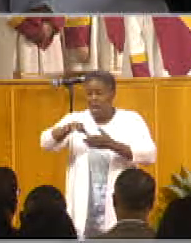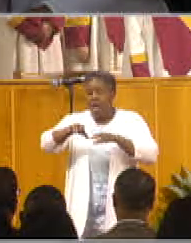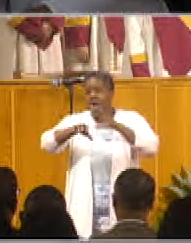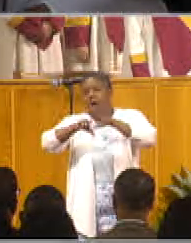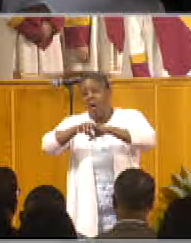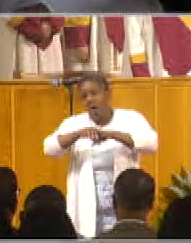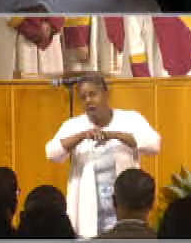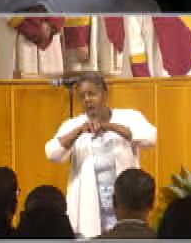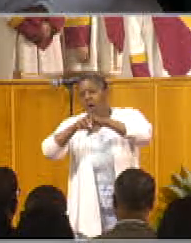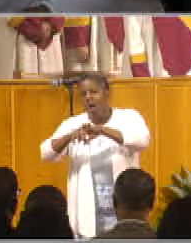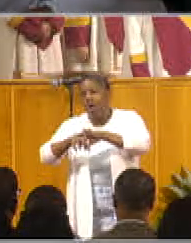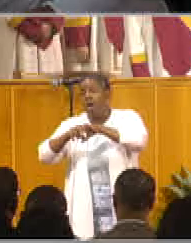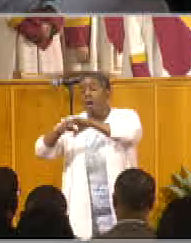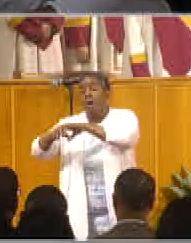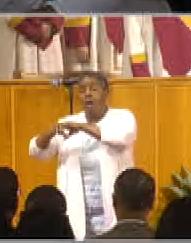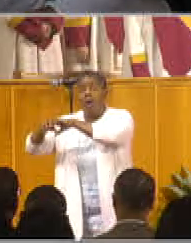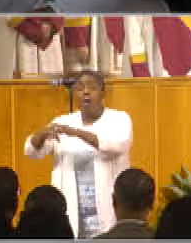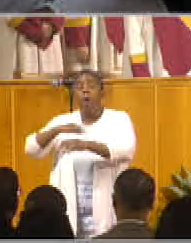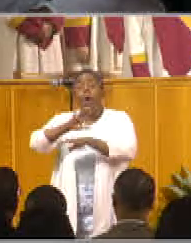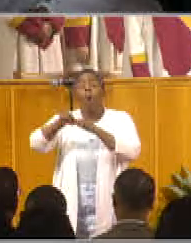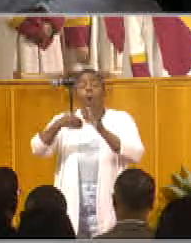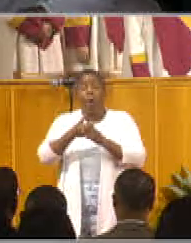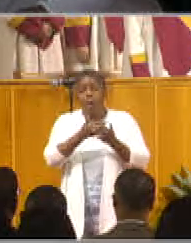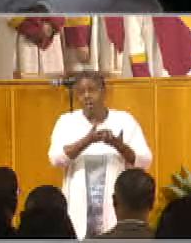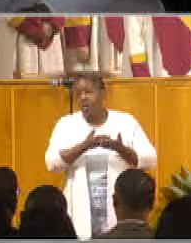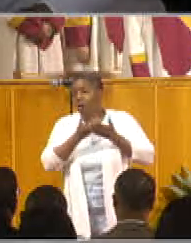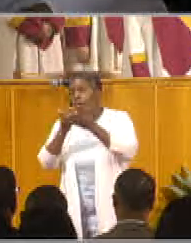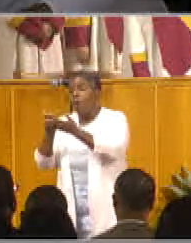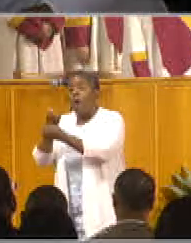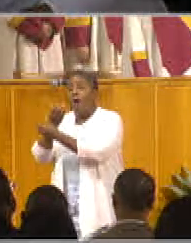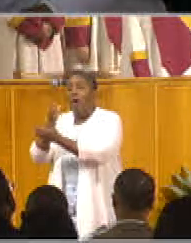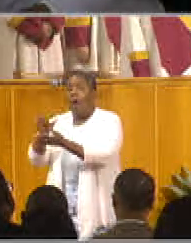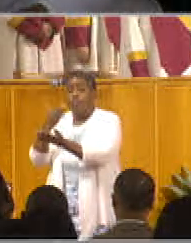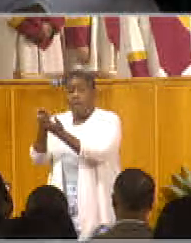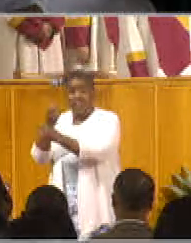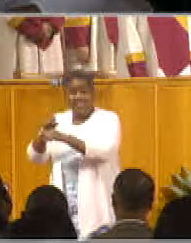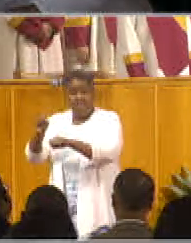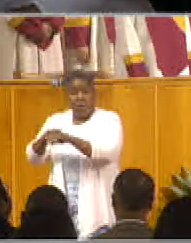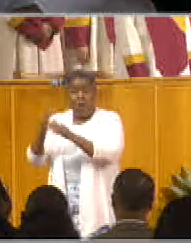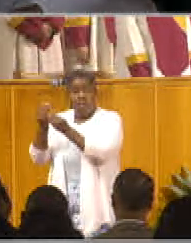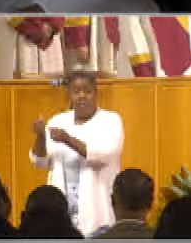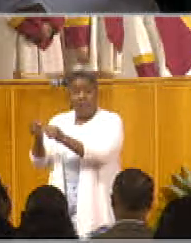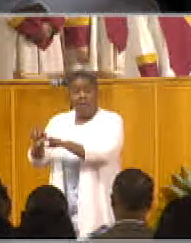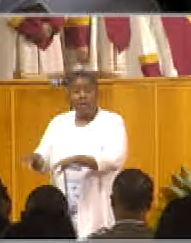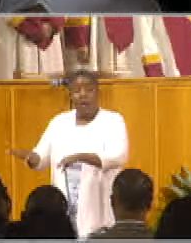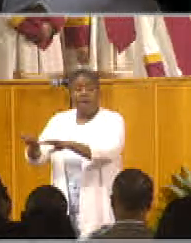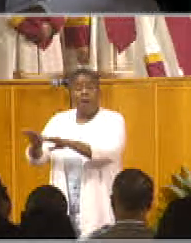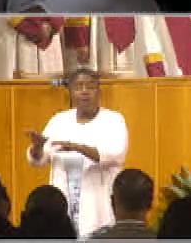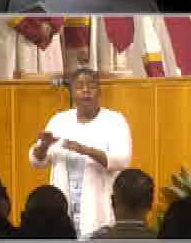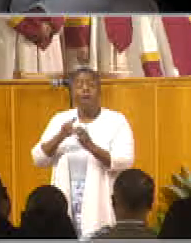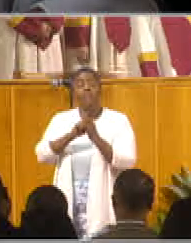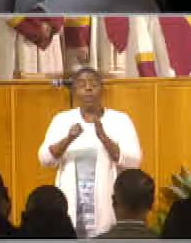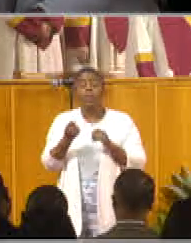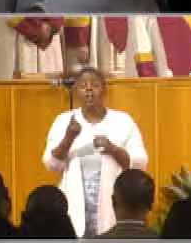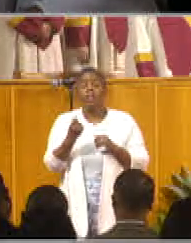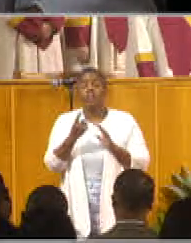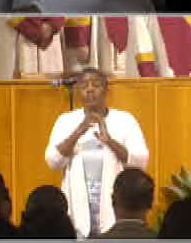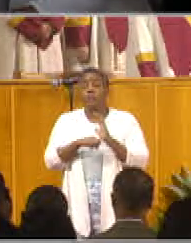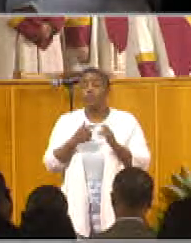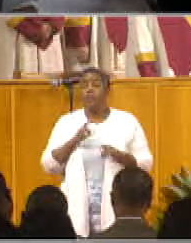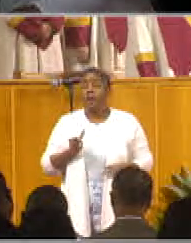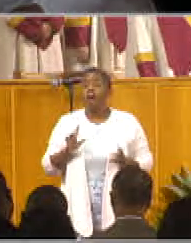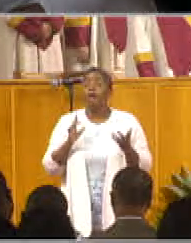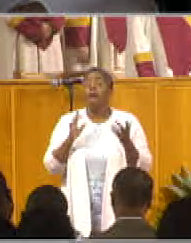it was that they all escaped safely to land. And then verse 11 in chapter 28 reads,